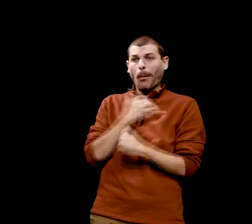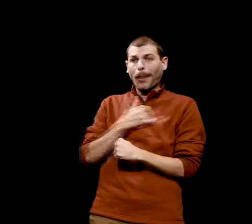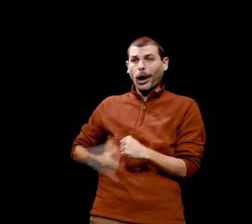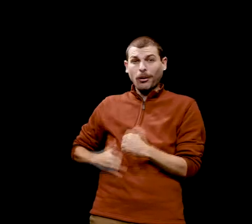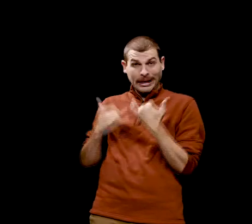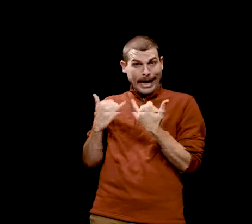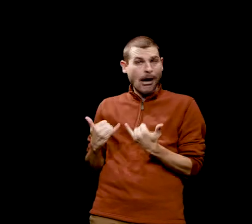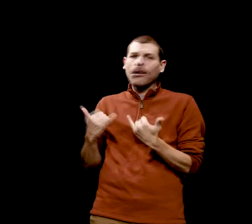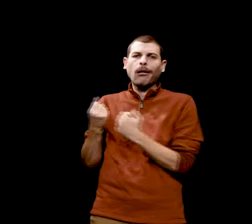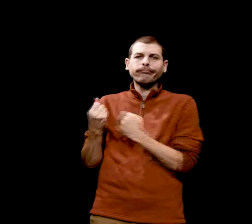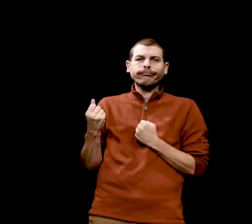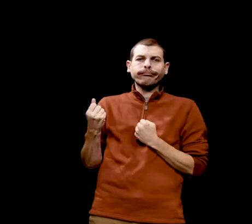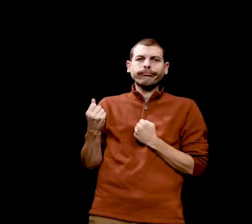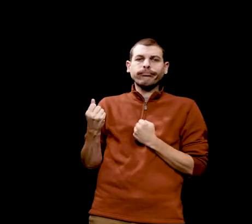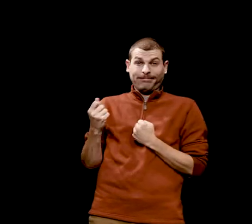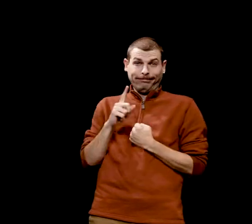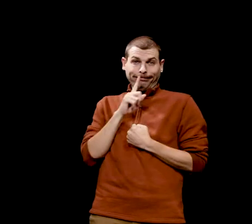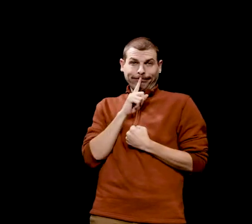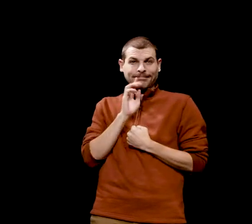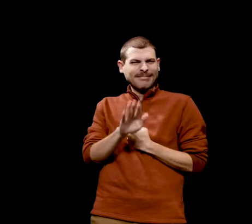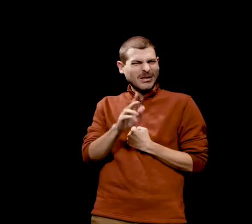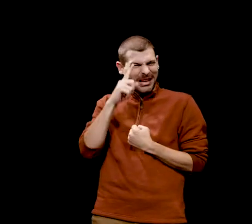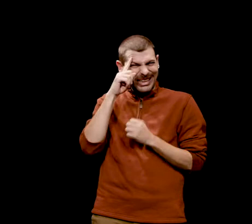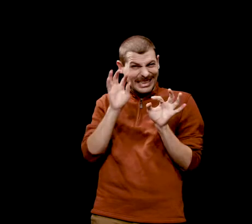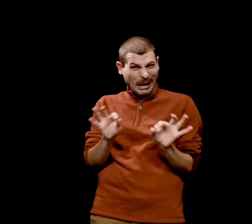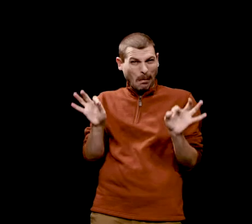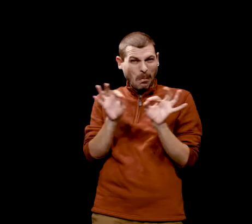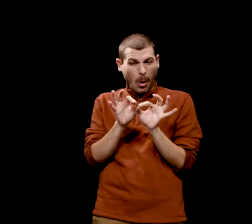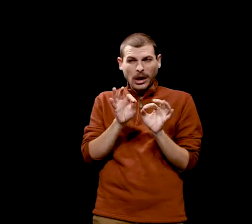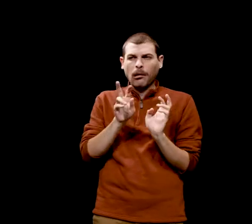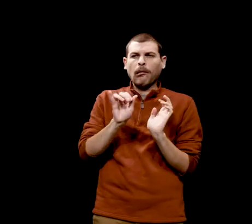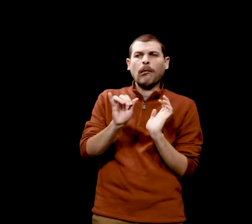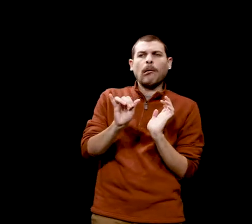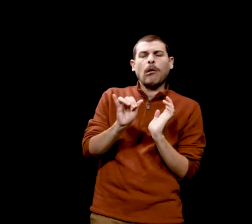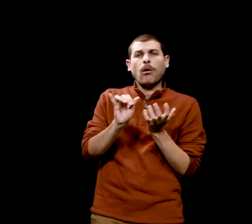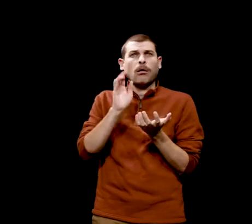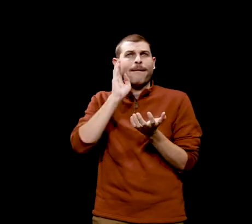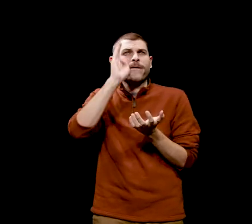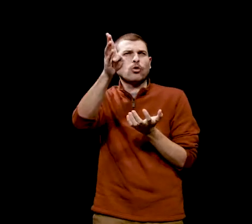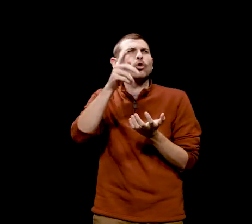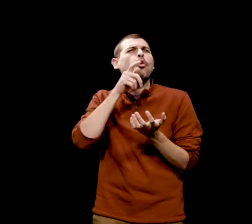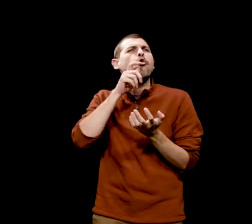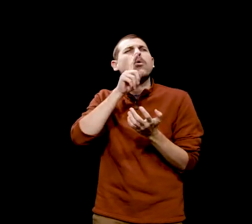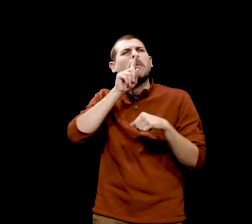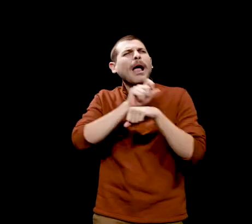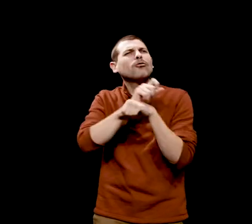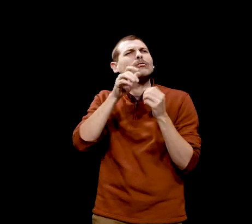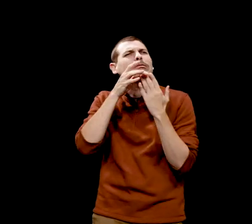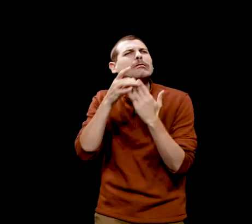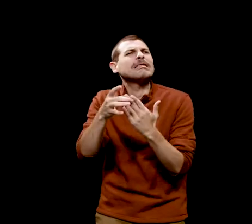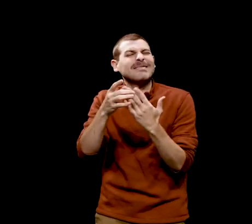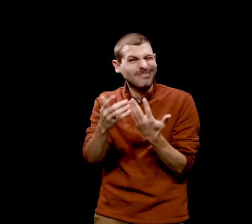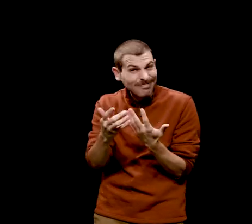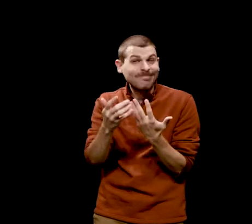to who we're saying is going to be our partner in the future. Furthermore, we have to look